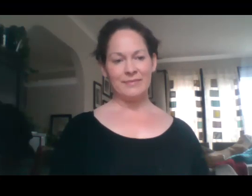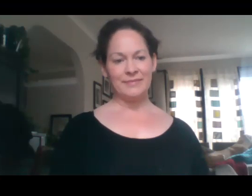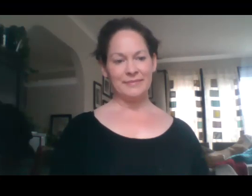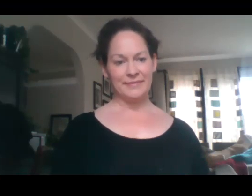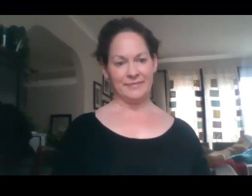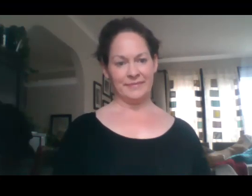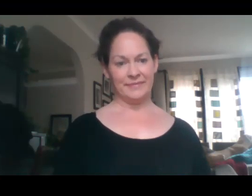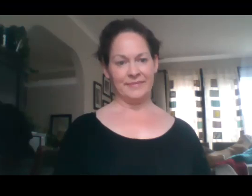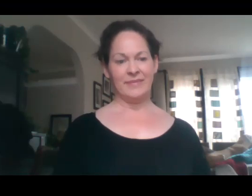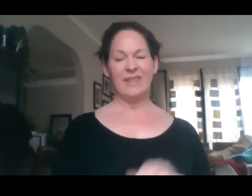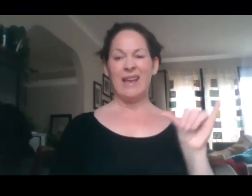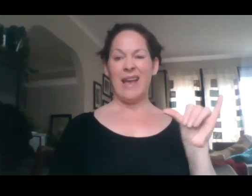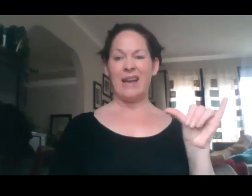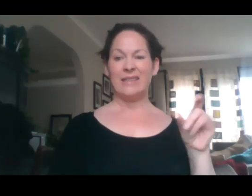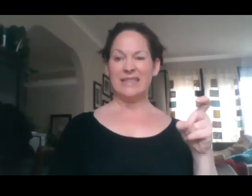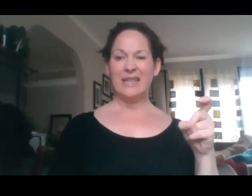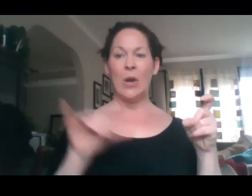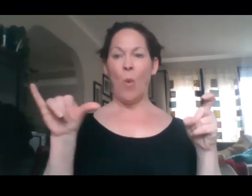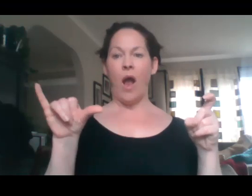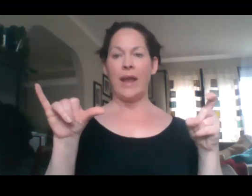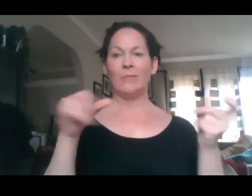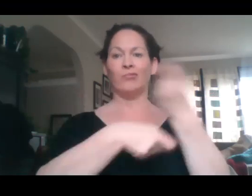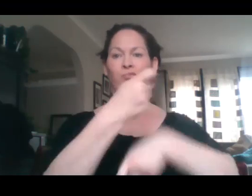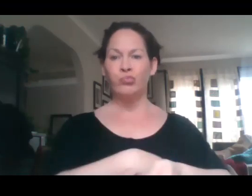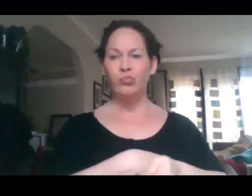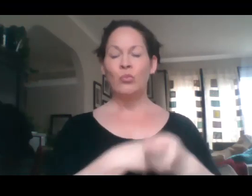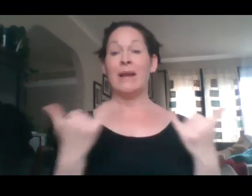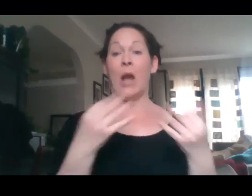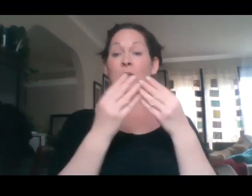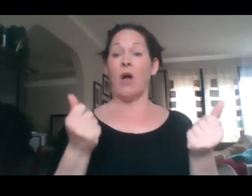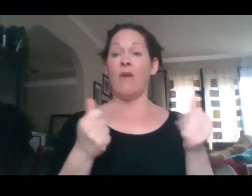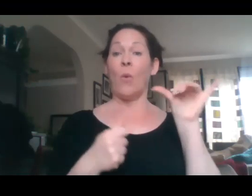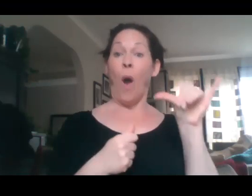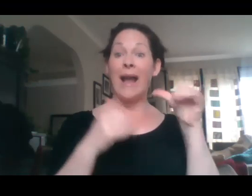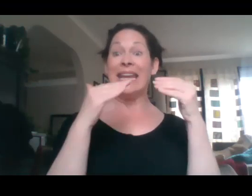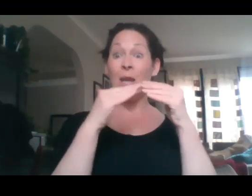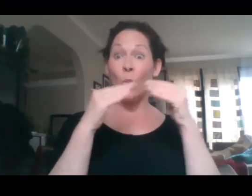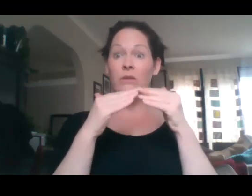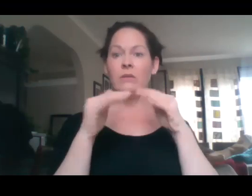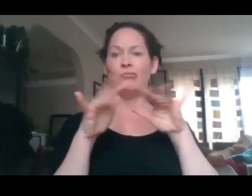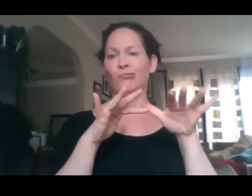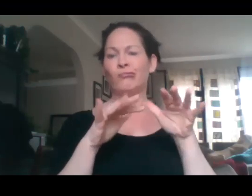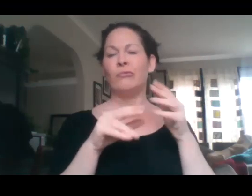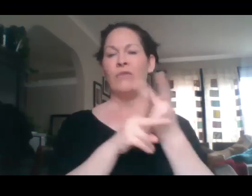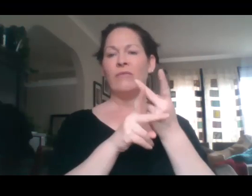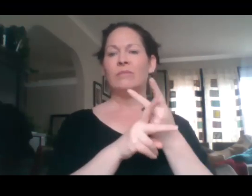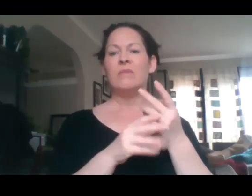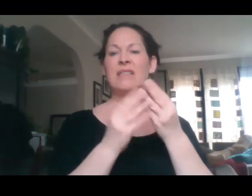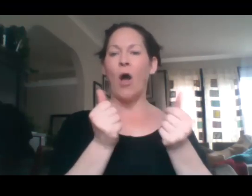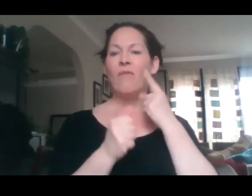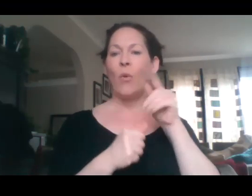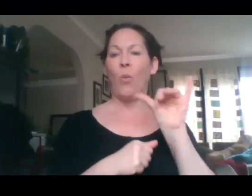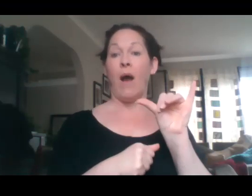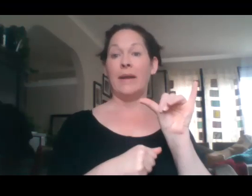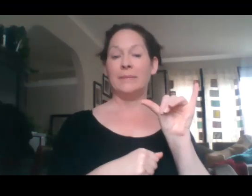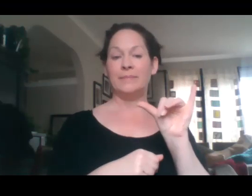And I'll switch x and y around, and now I'll solve for y. So the first thing in my way is the 2. So